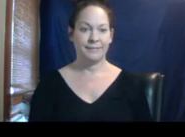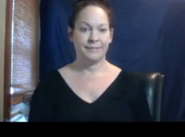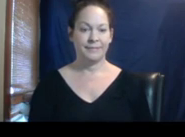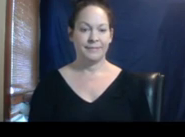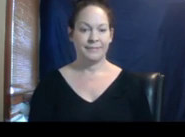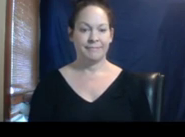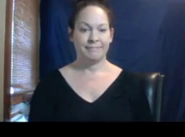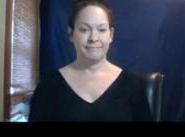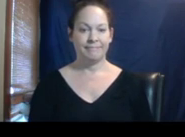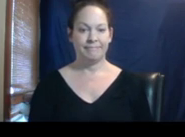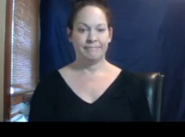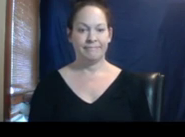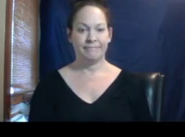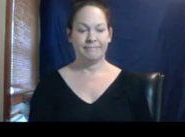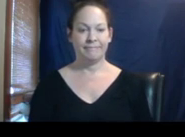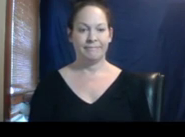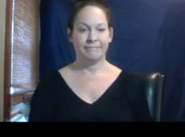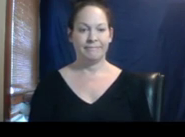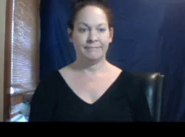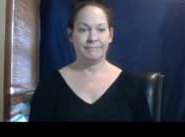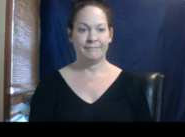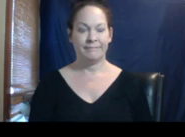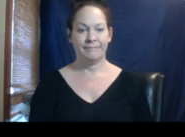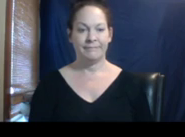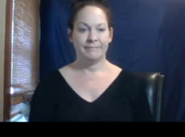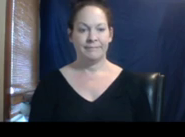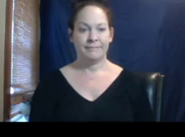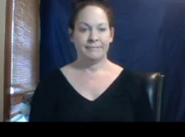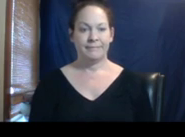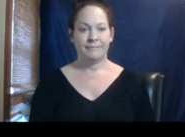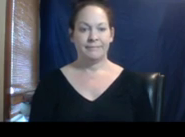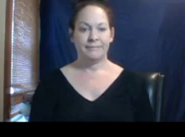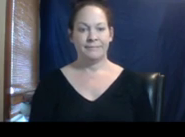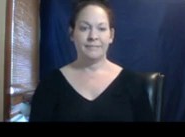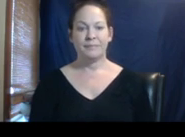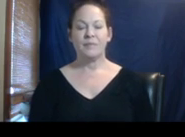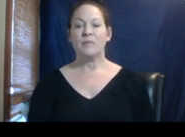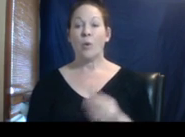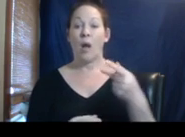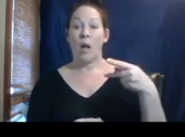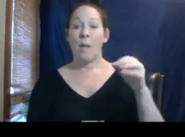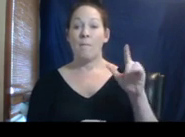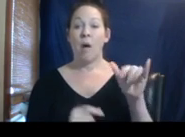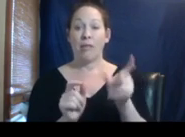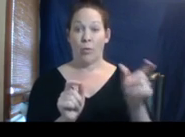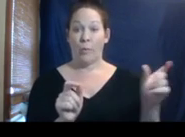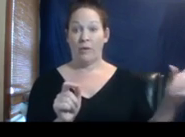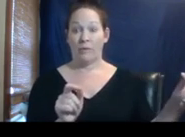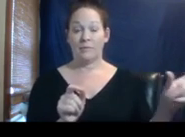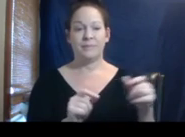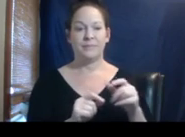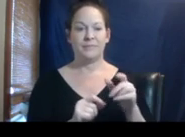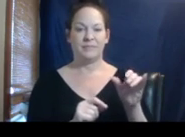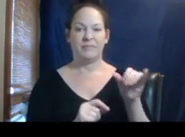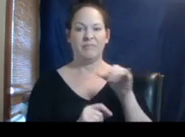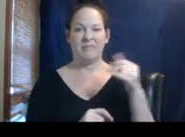let me go with the one that's going to be the easier division. So I'm going to have a polynomial, f of